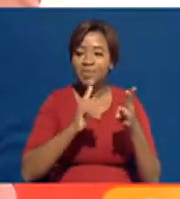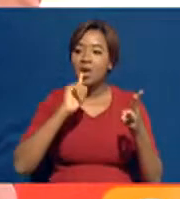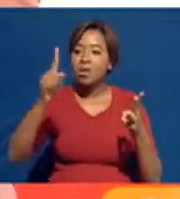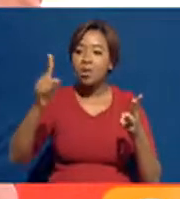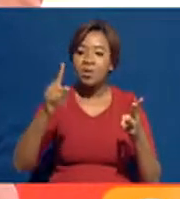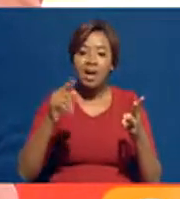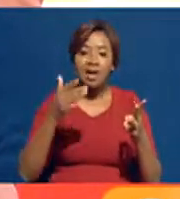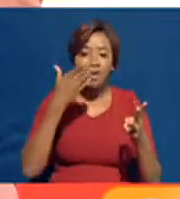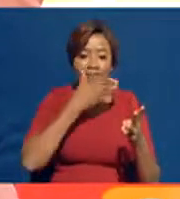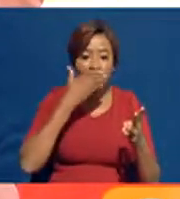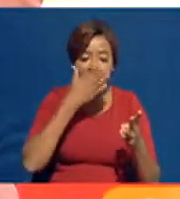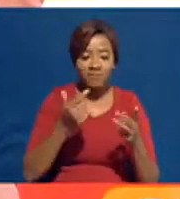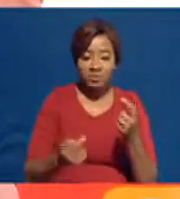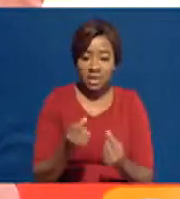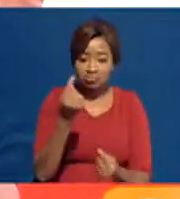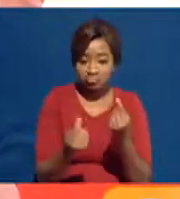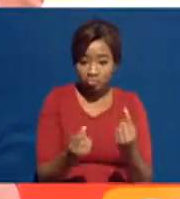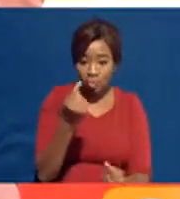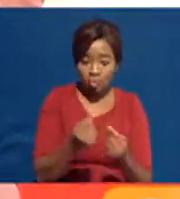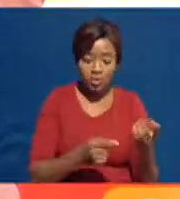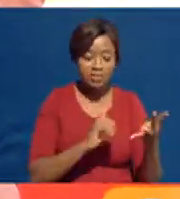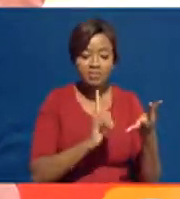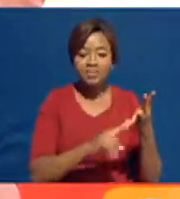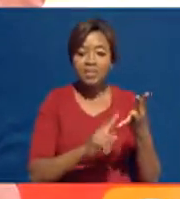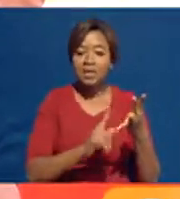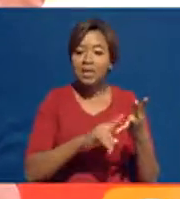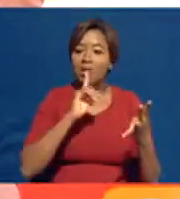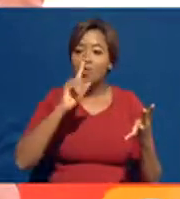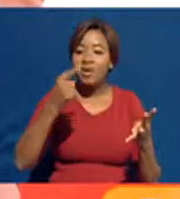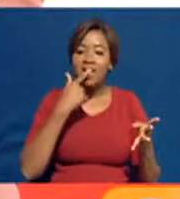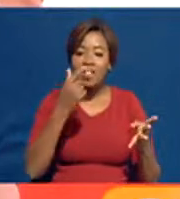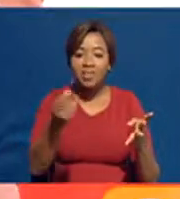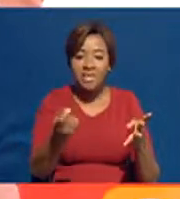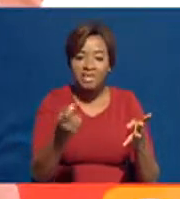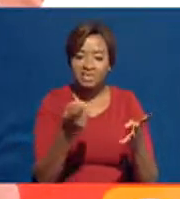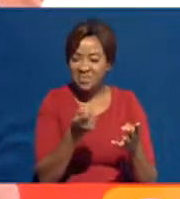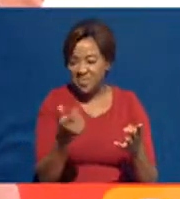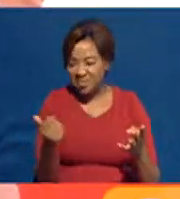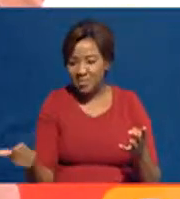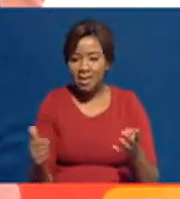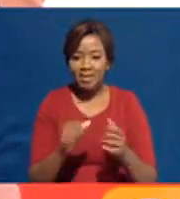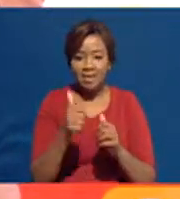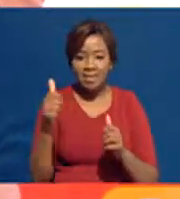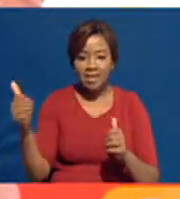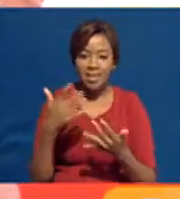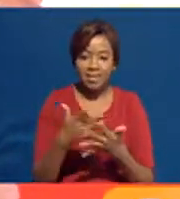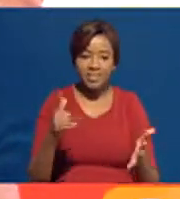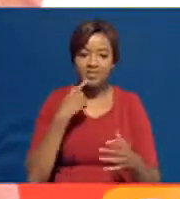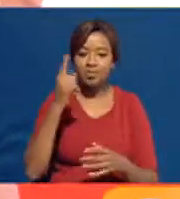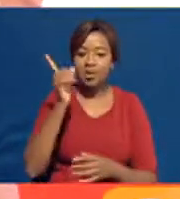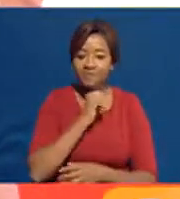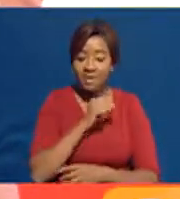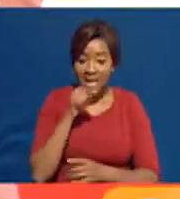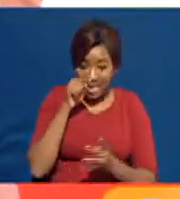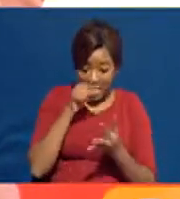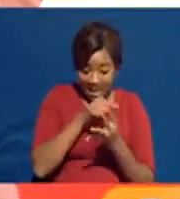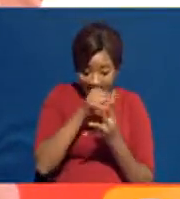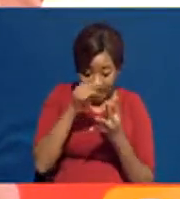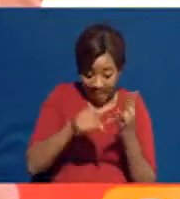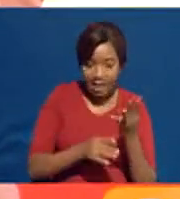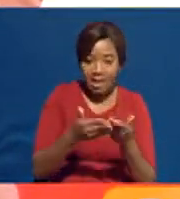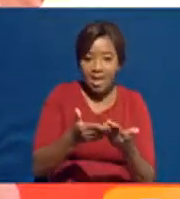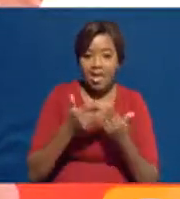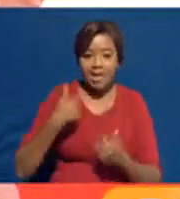na hata mafuta ya kupikia. Tumeagiza pamoja na hata maragwe na mambo mengine ambayo itatusaidia